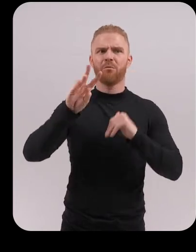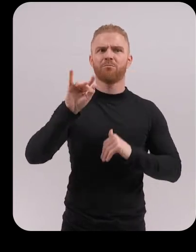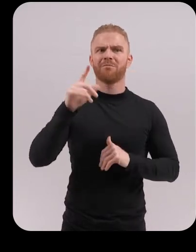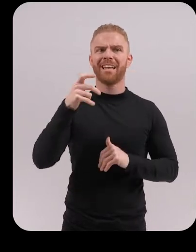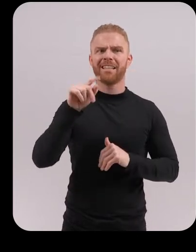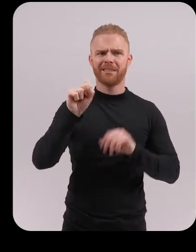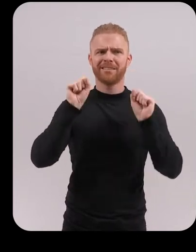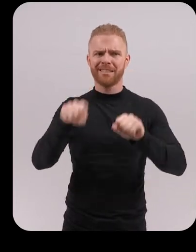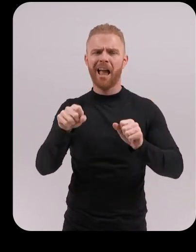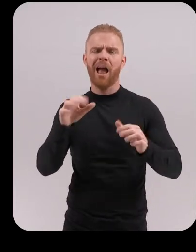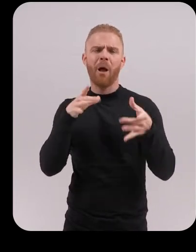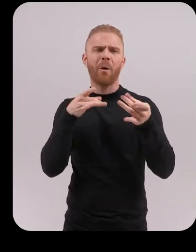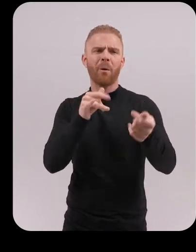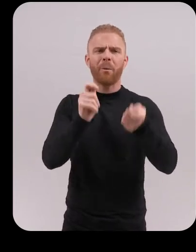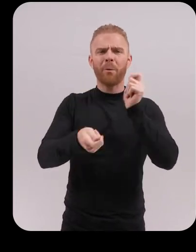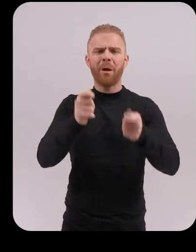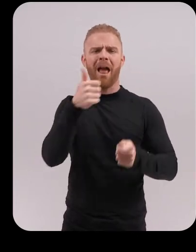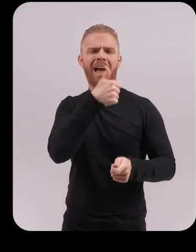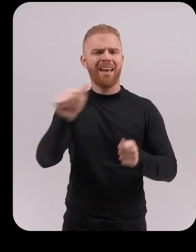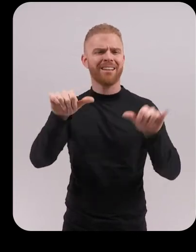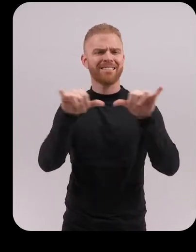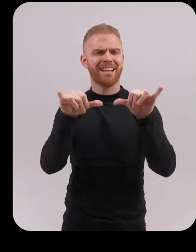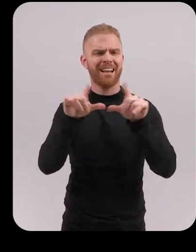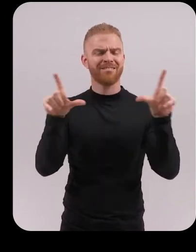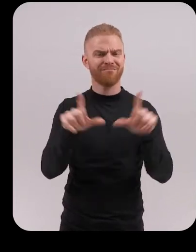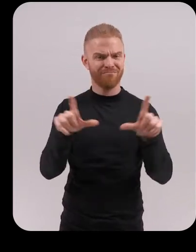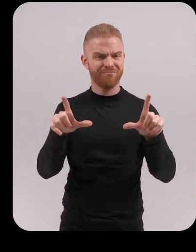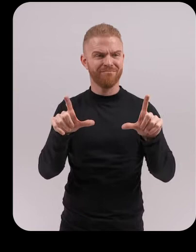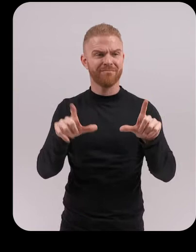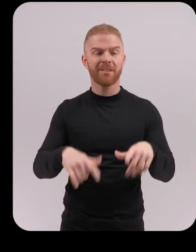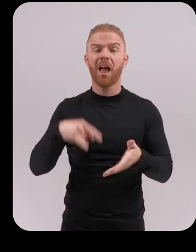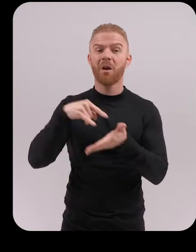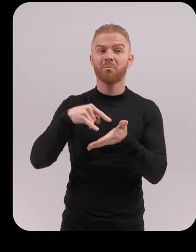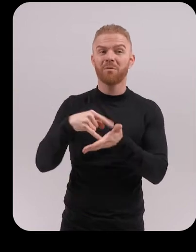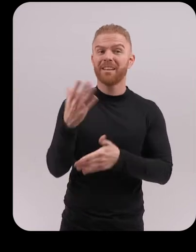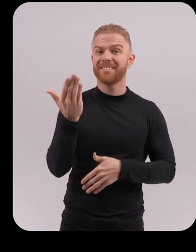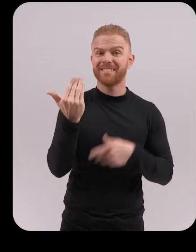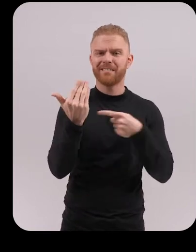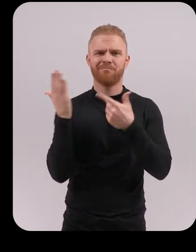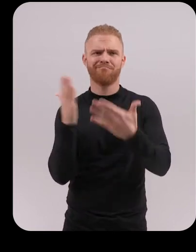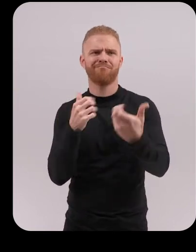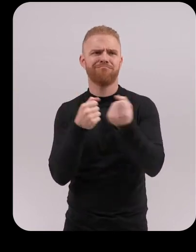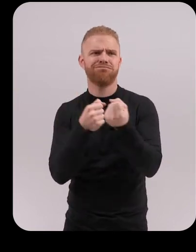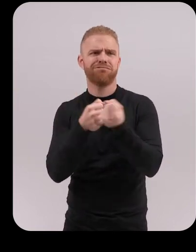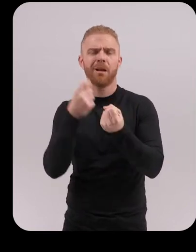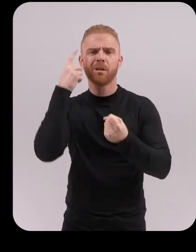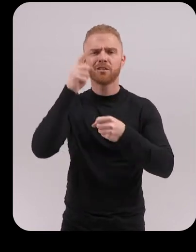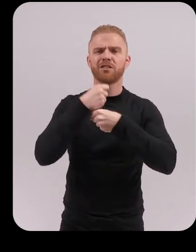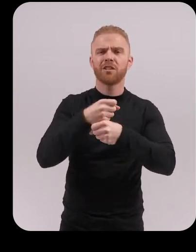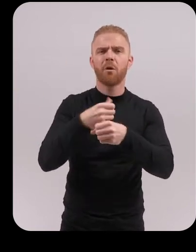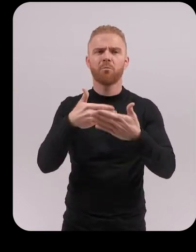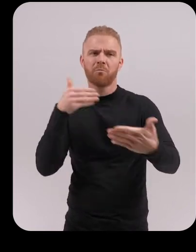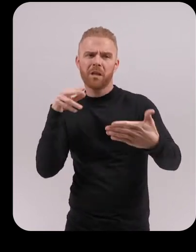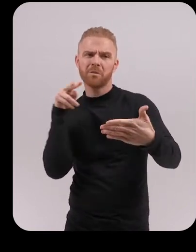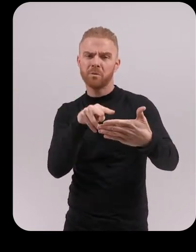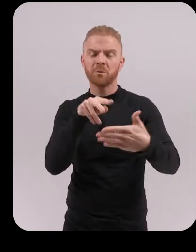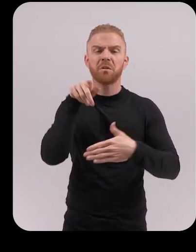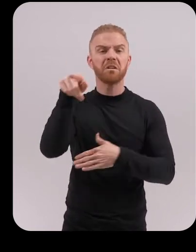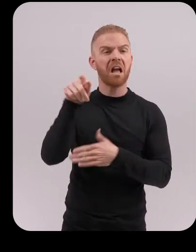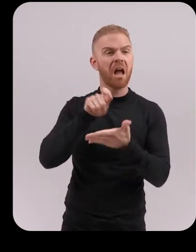adapt to all screen sizes. And Android 15 brings support for generated previews to improve